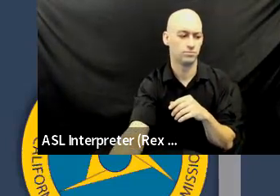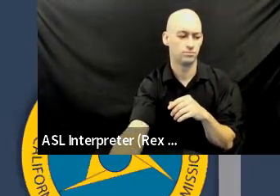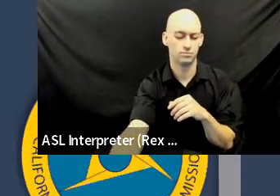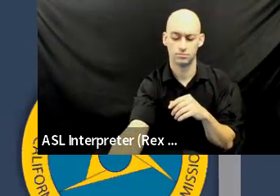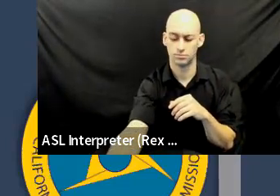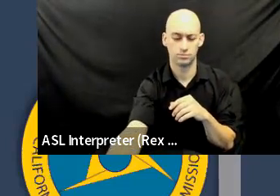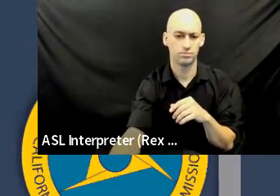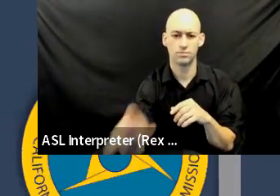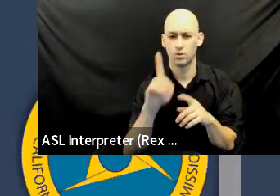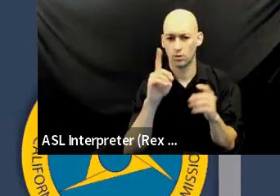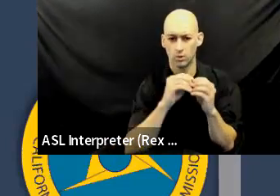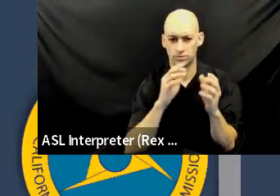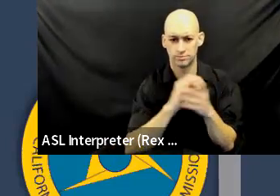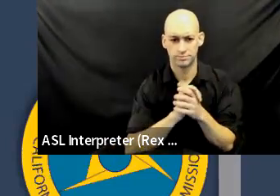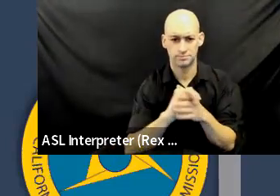One more.